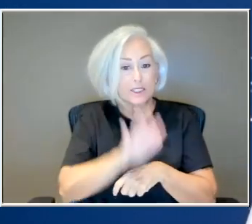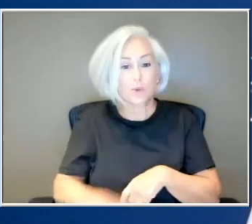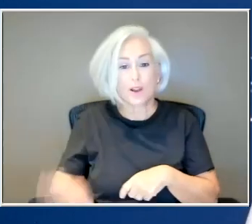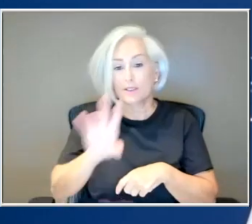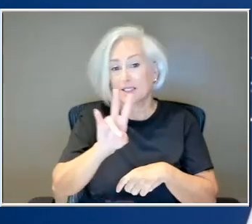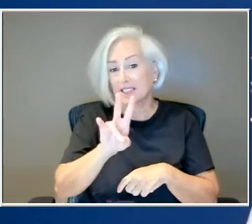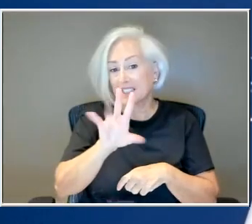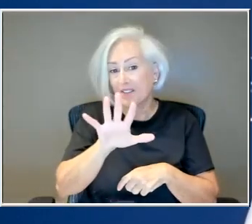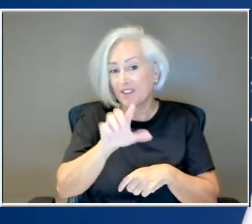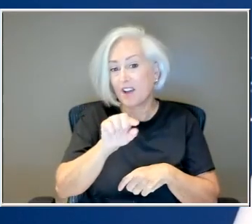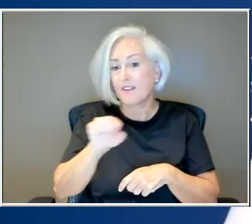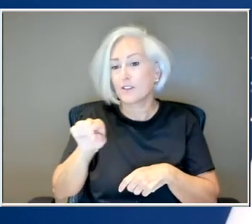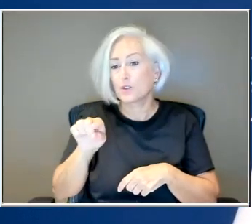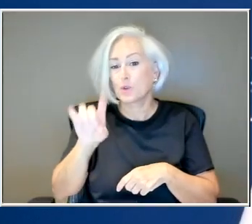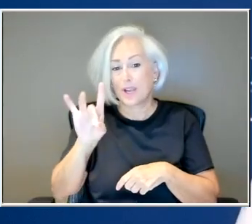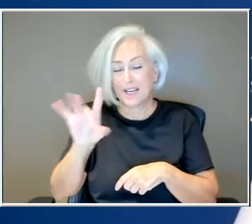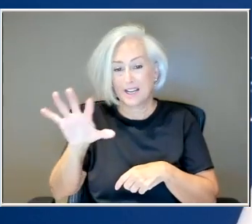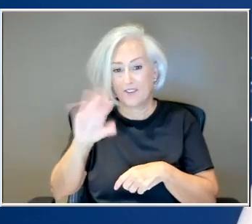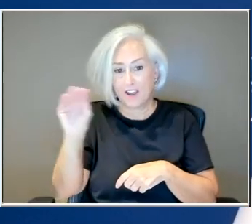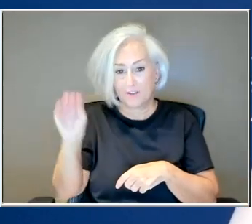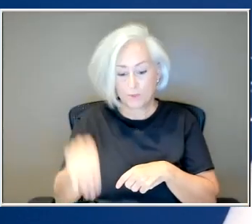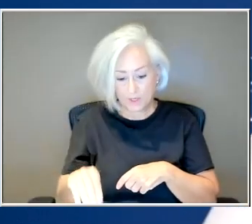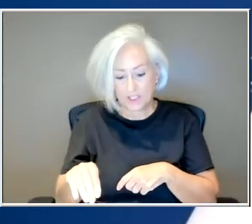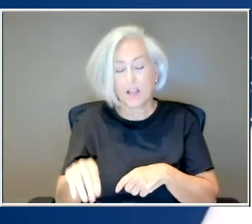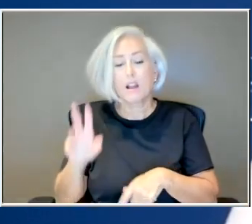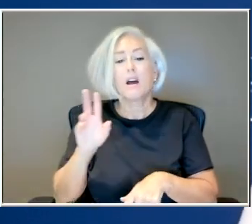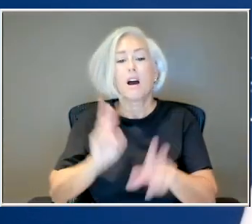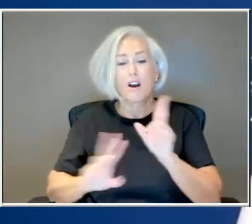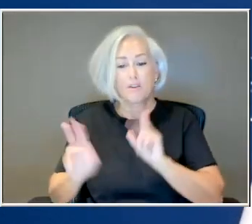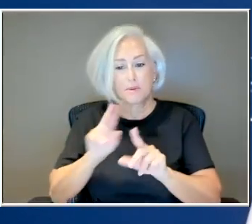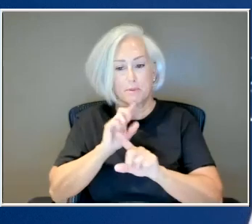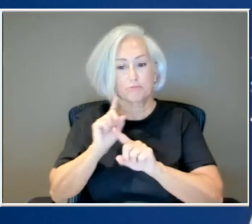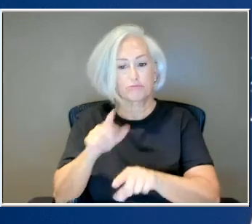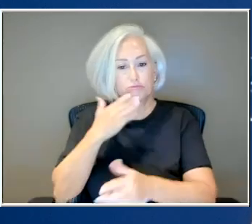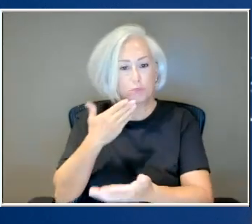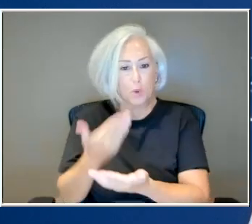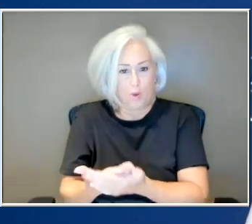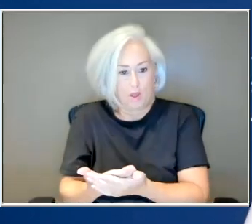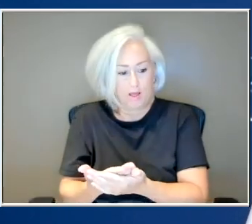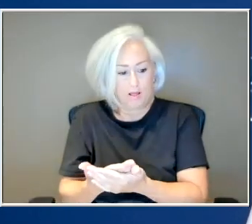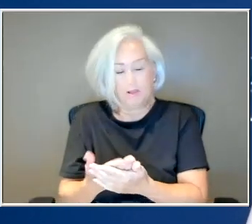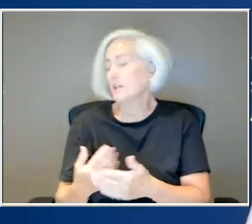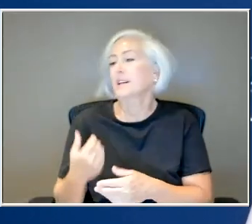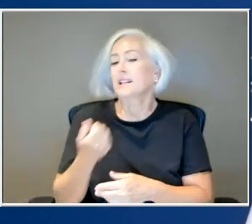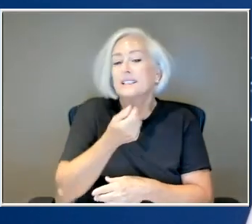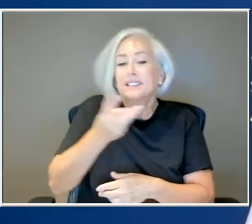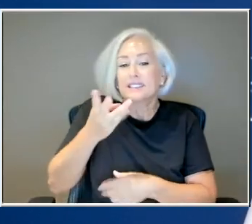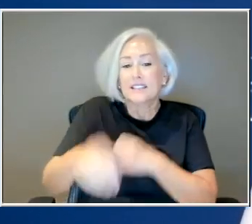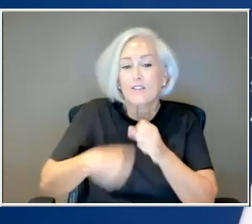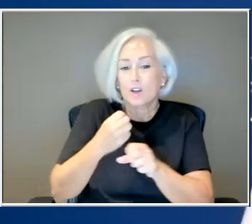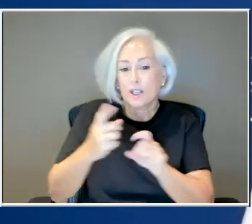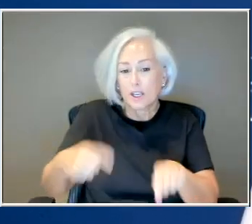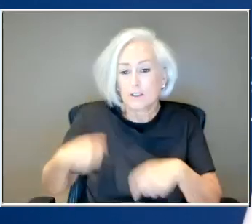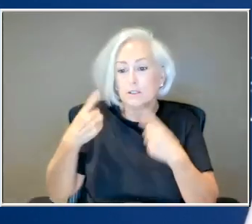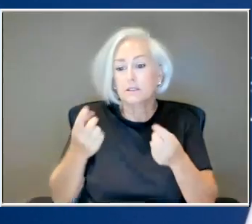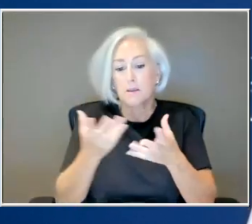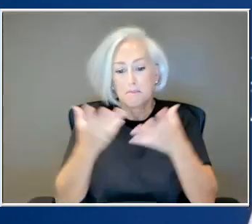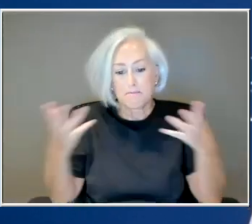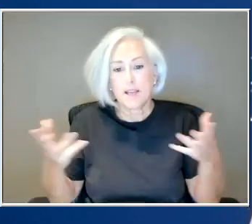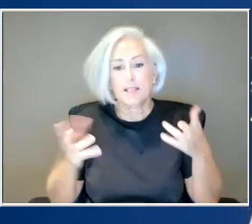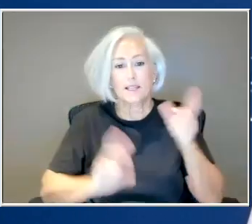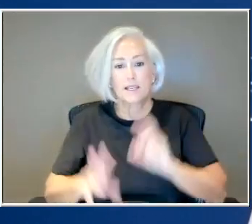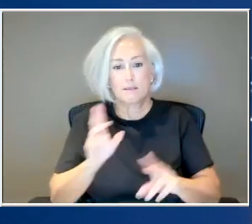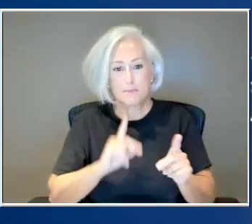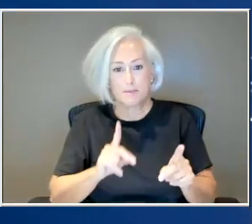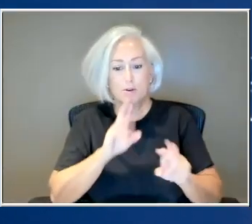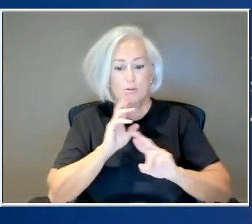being responders. Now that being said, over the last few years, there's been a lot of interest in these research studies to report on patients who are high responders, people who are